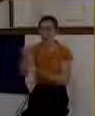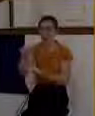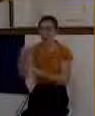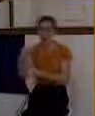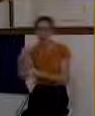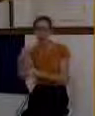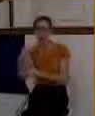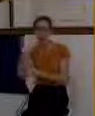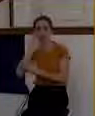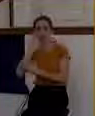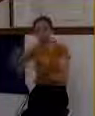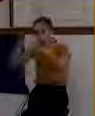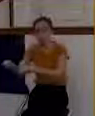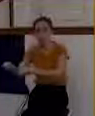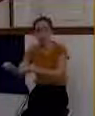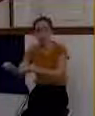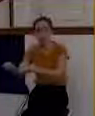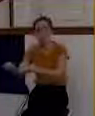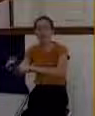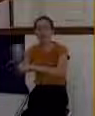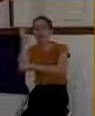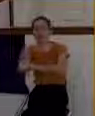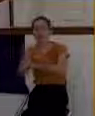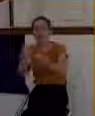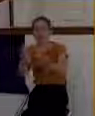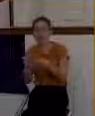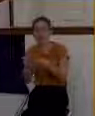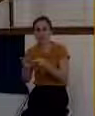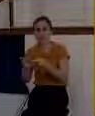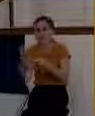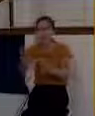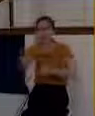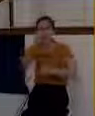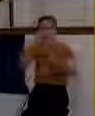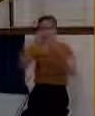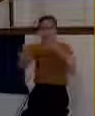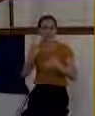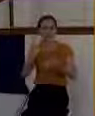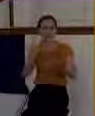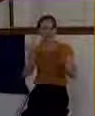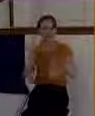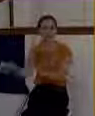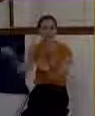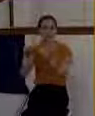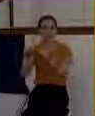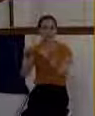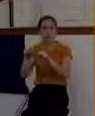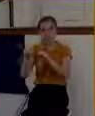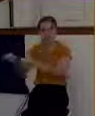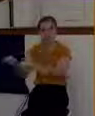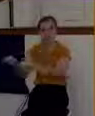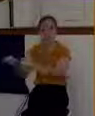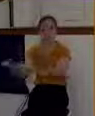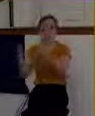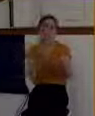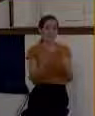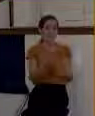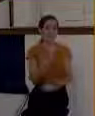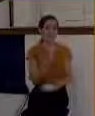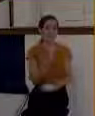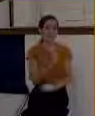and Israel will be saved only so far as it is joined to Judah. Just like the young prophet was buried in a foreign